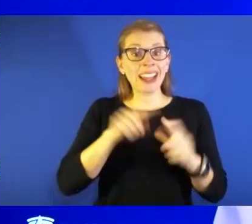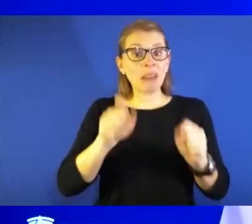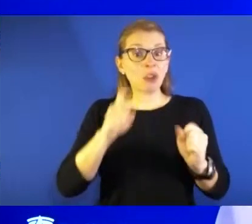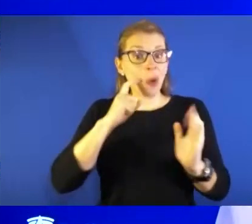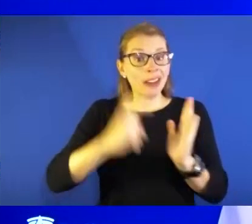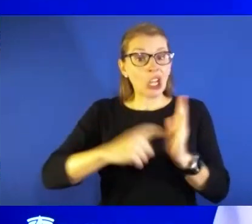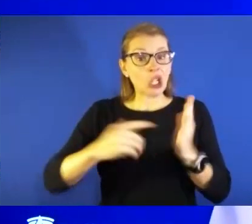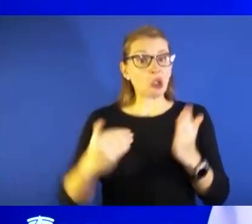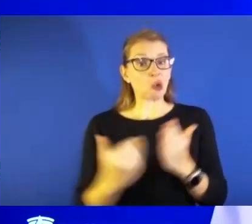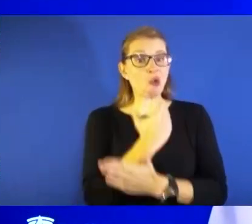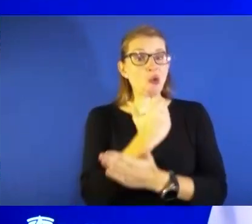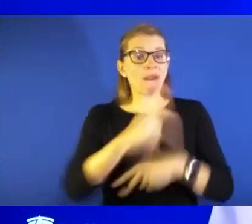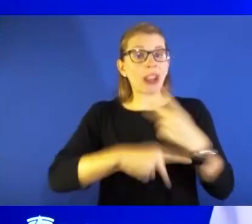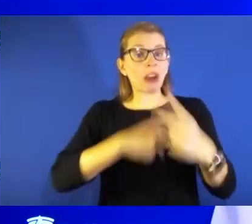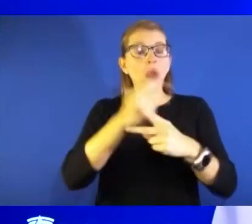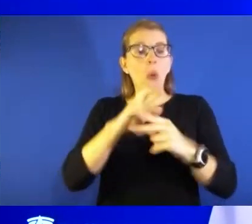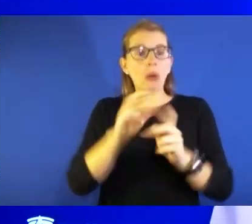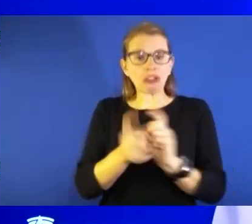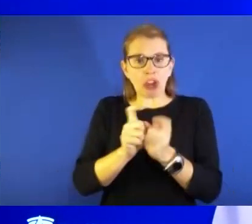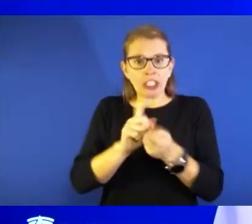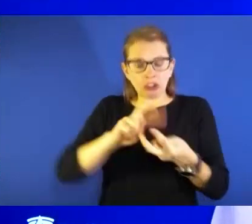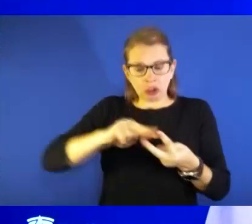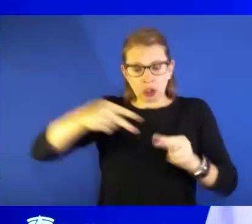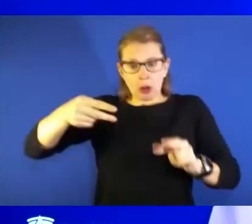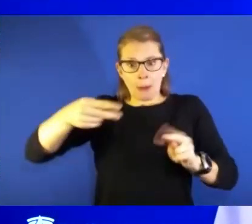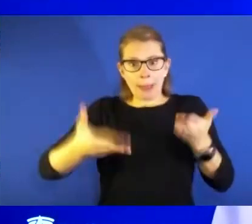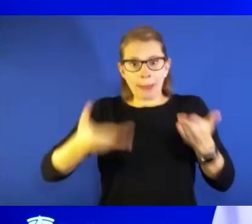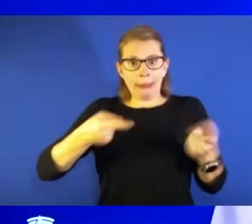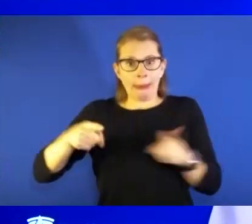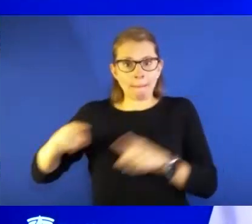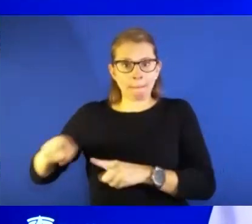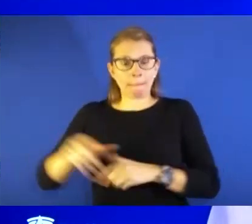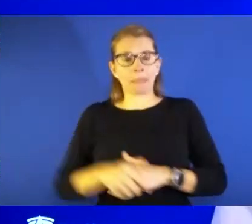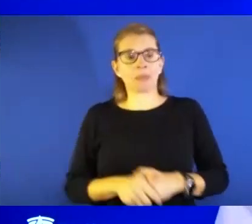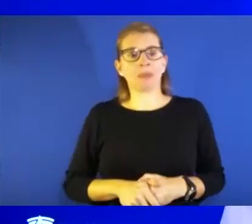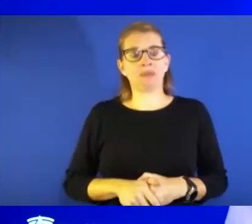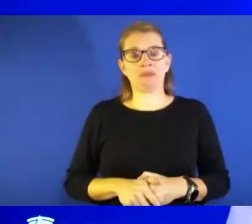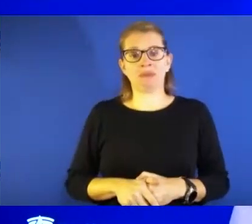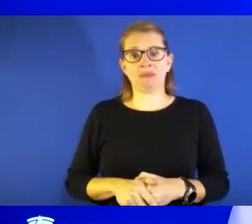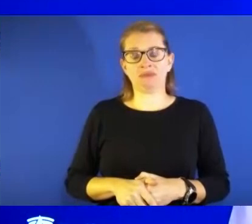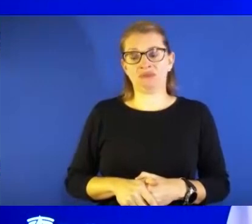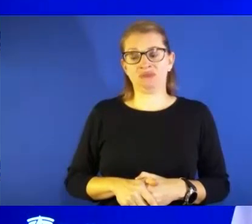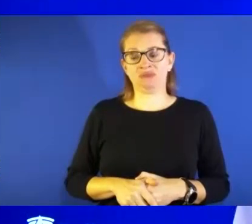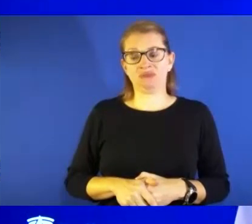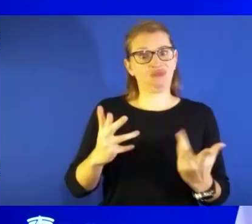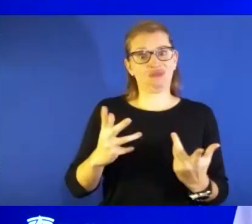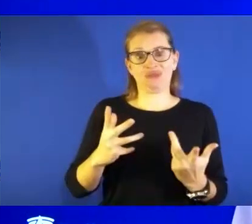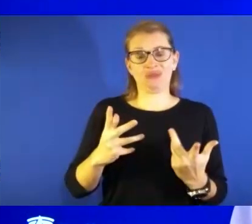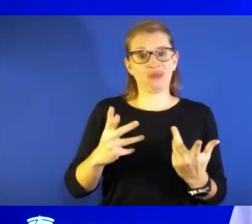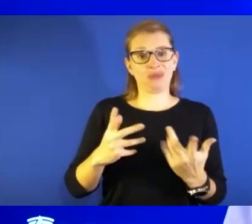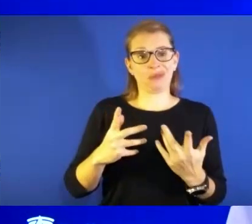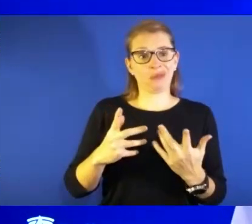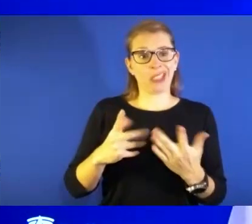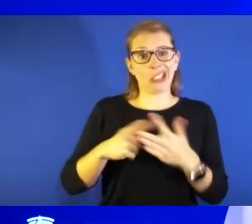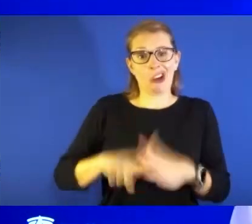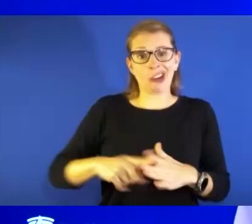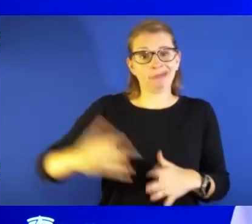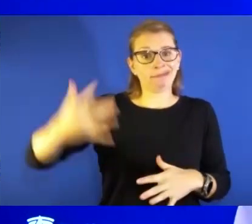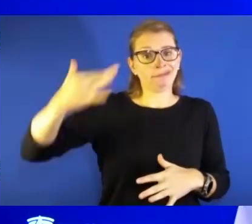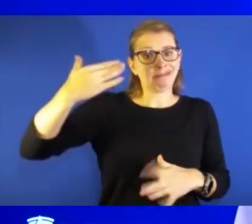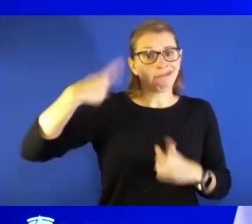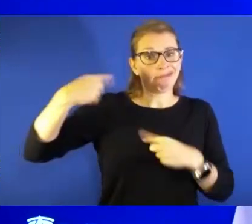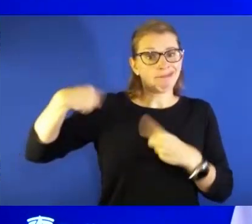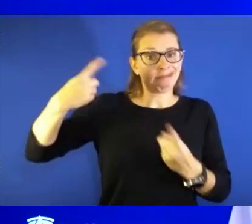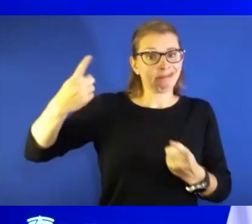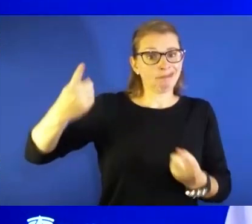variants or changes in the genome that may occur. This has happened really since the beginning of the pandemic. It's kind of ramped up